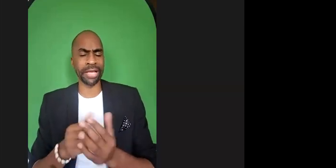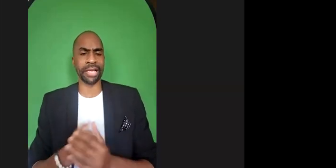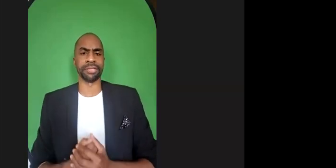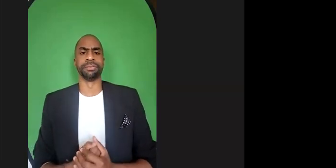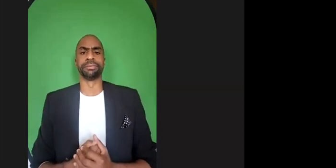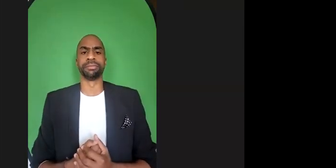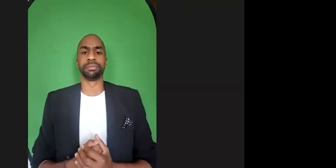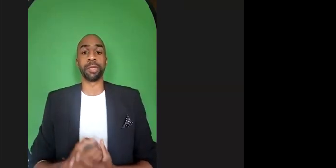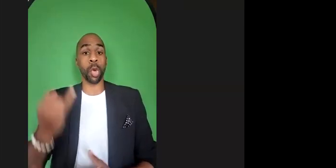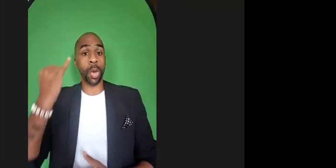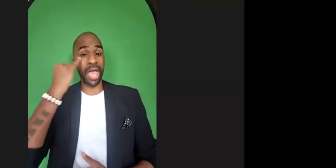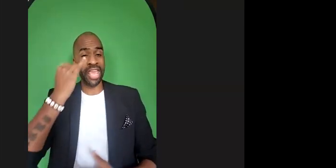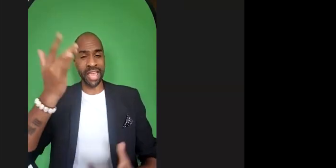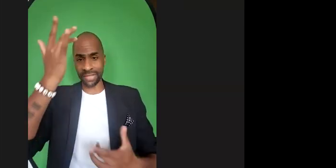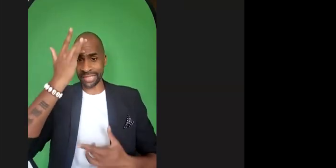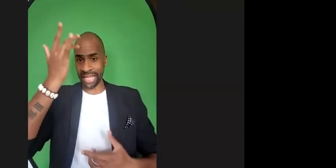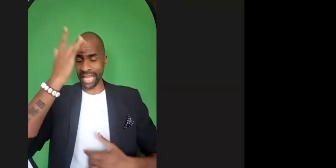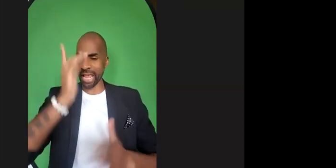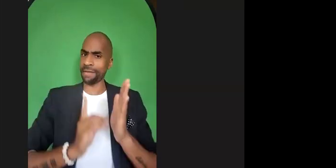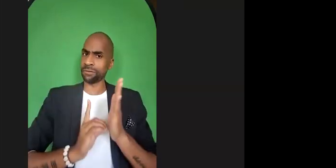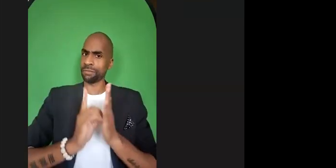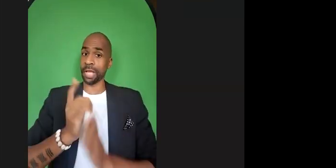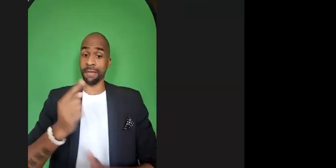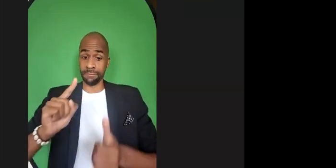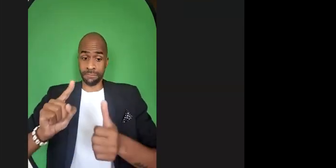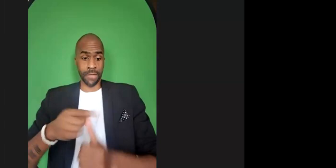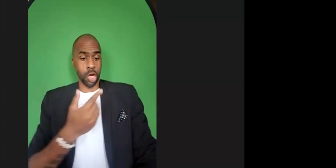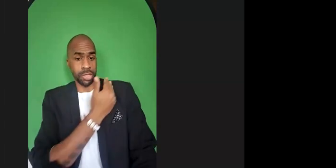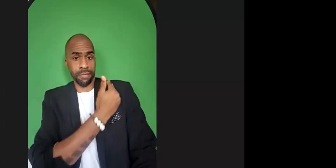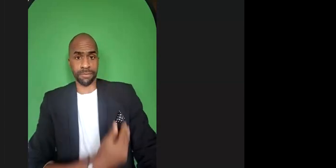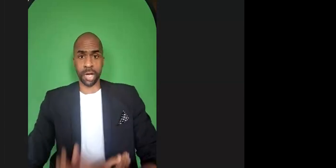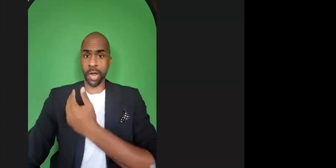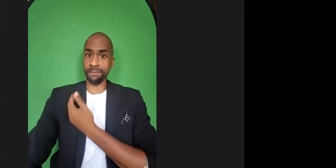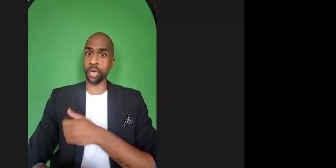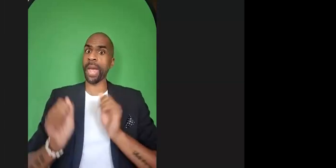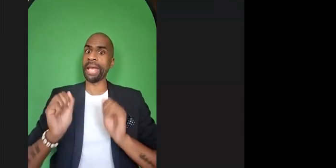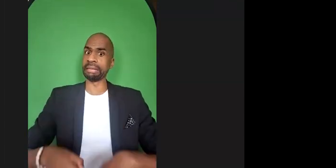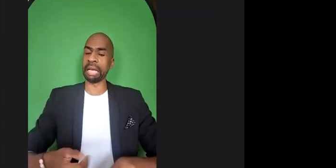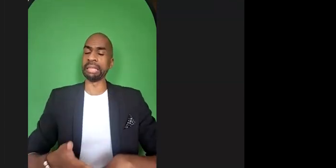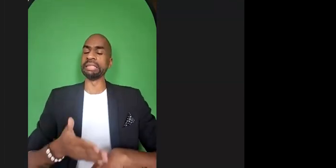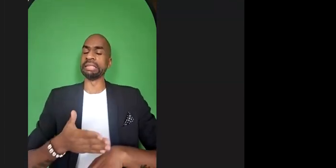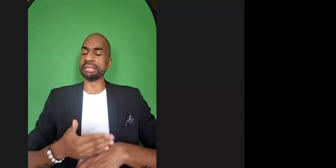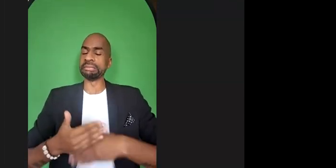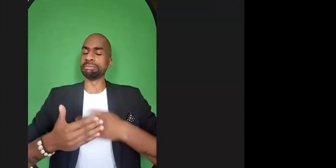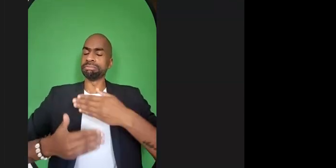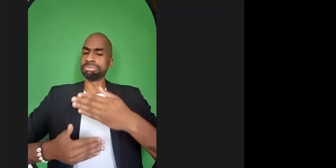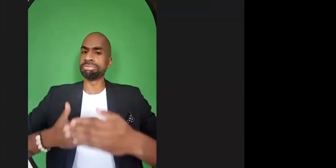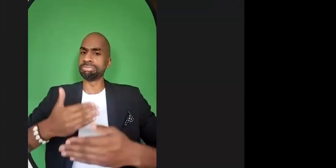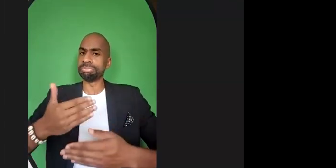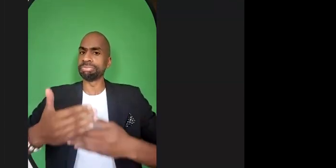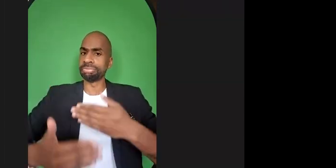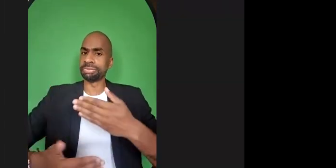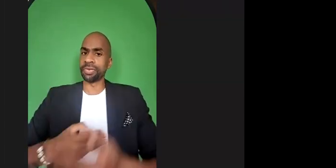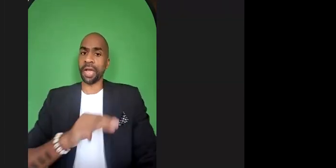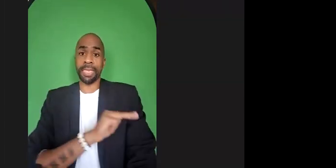illness develops first in the limbs, it can progress to involve other muscle groups. So they may lose strength in the muscles of